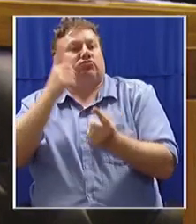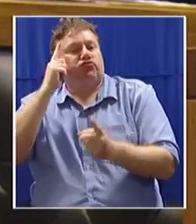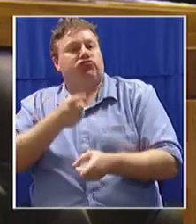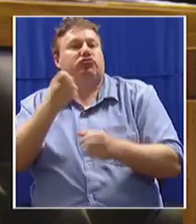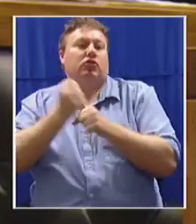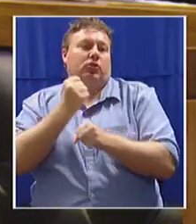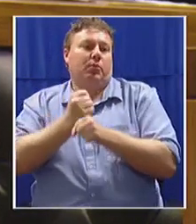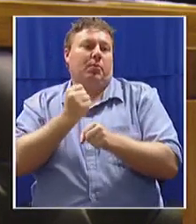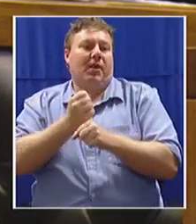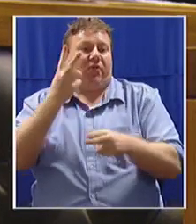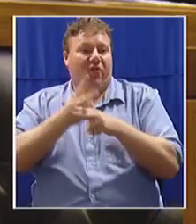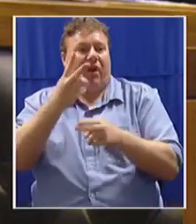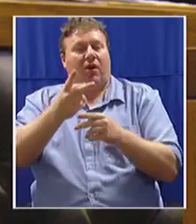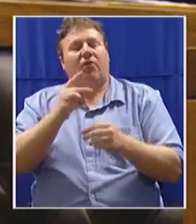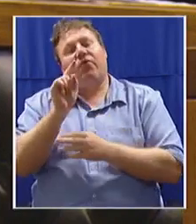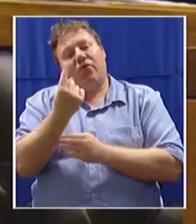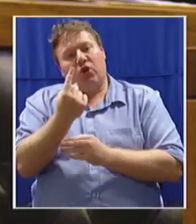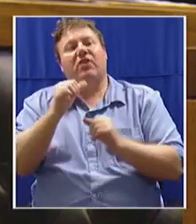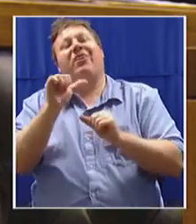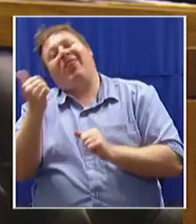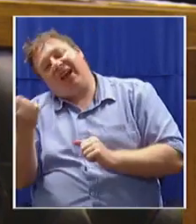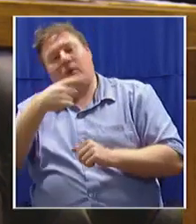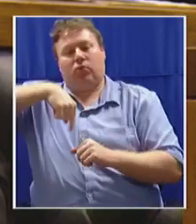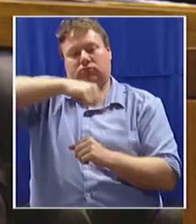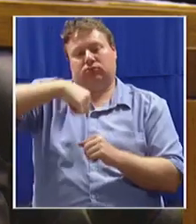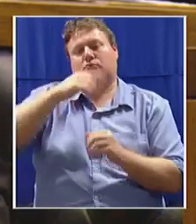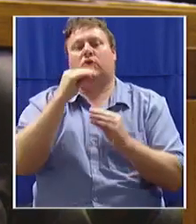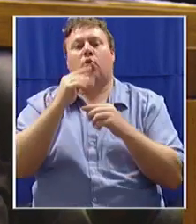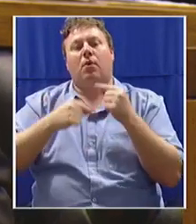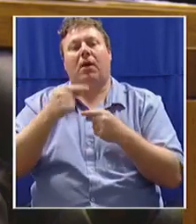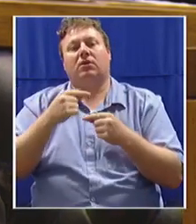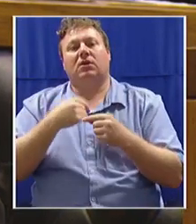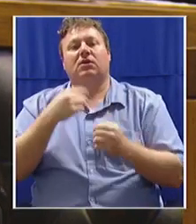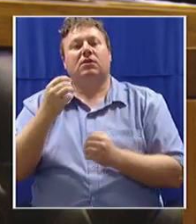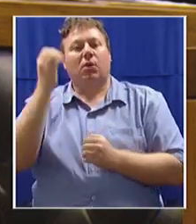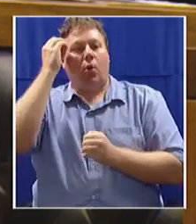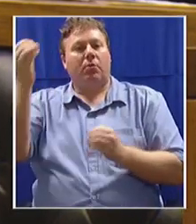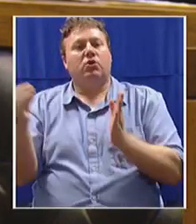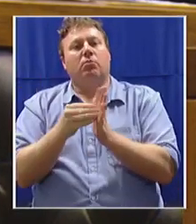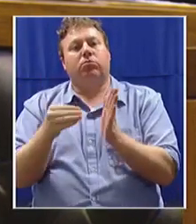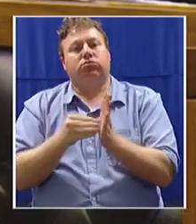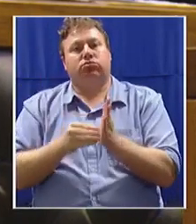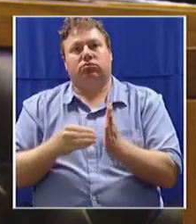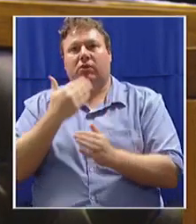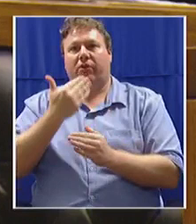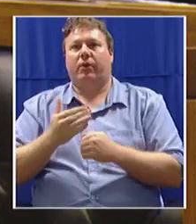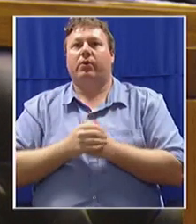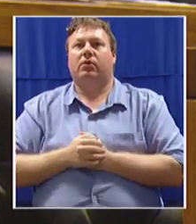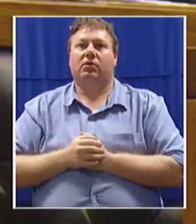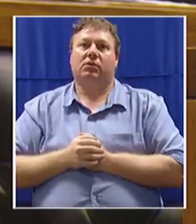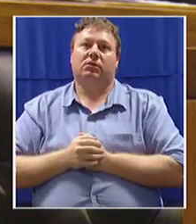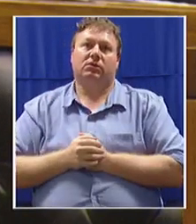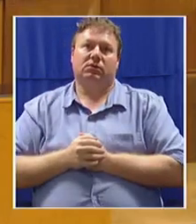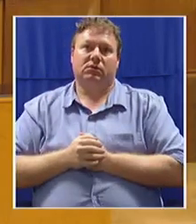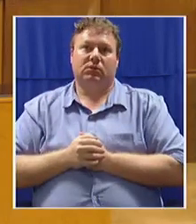us talking about it and putting our views. Thank you very much. Point of